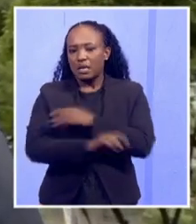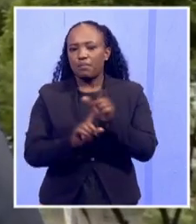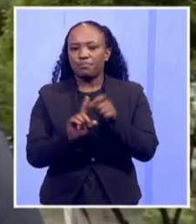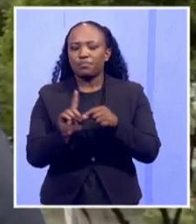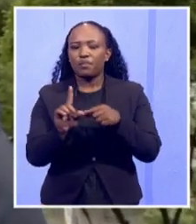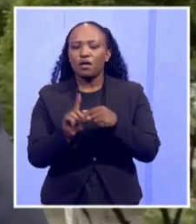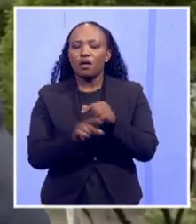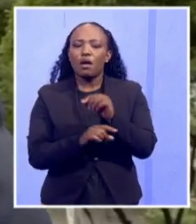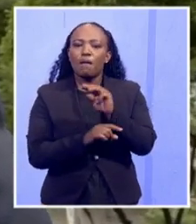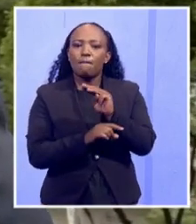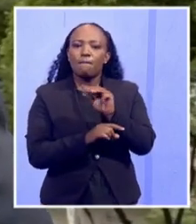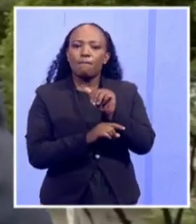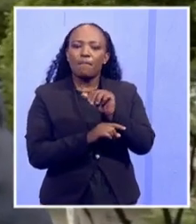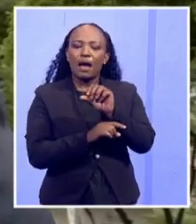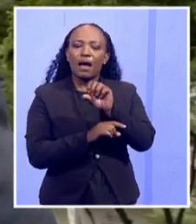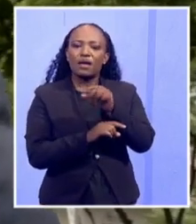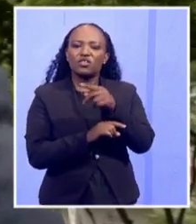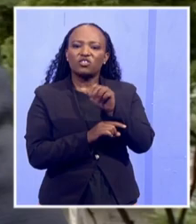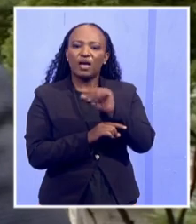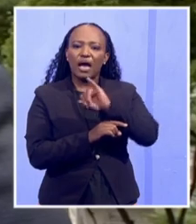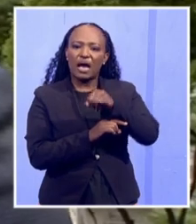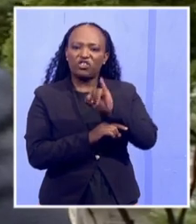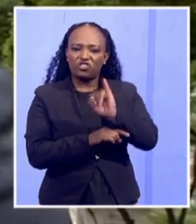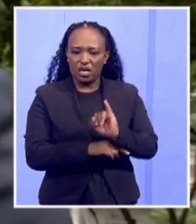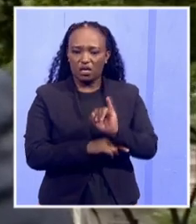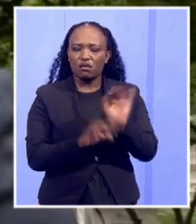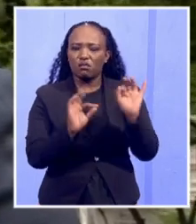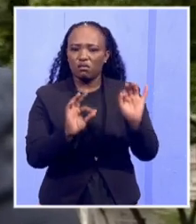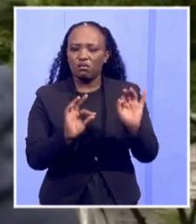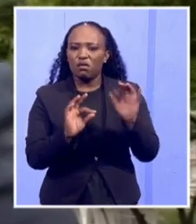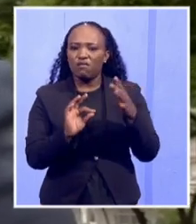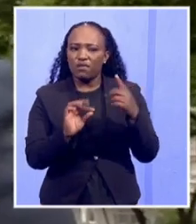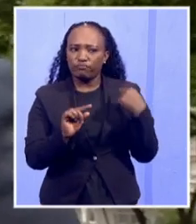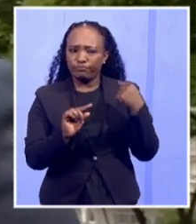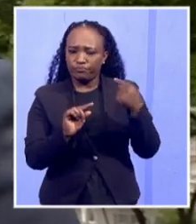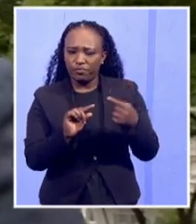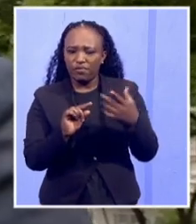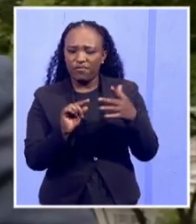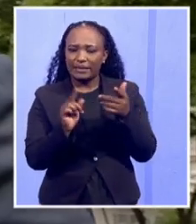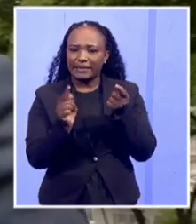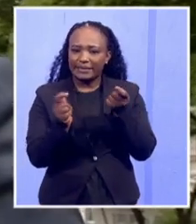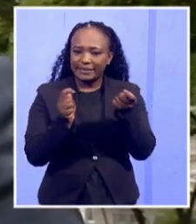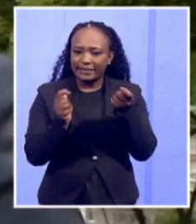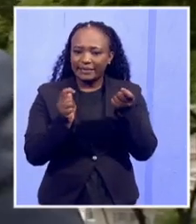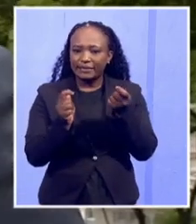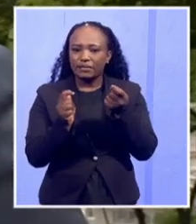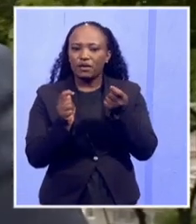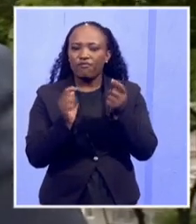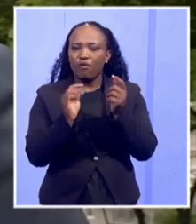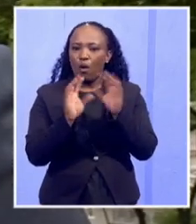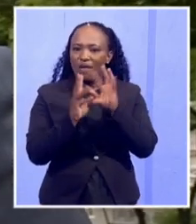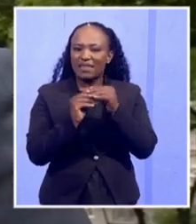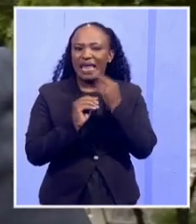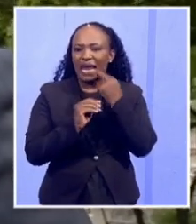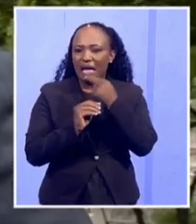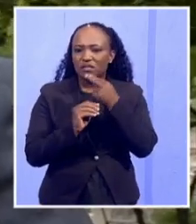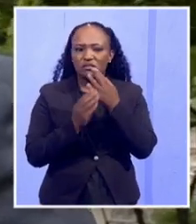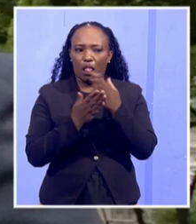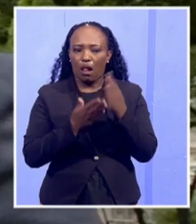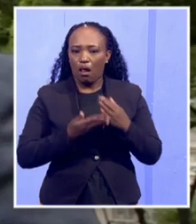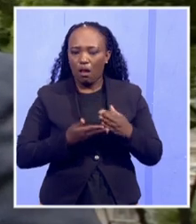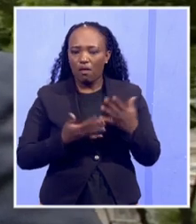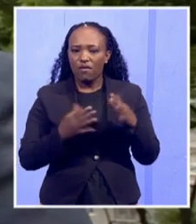She's been a public administrator for over 20 years. We've introduced some cost containment measures in terms of all the niceties are gone. Also, we have a